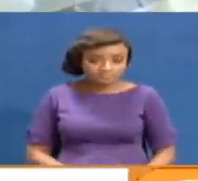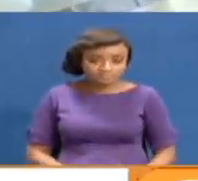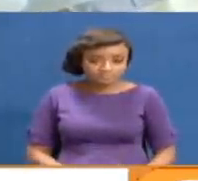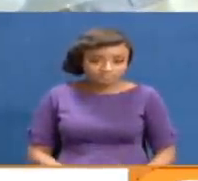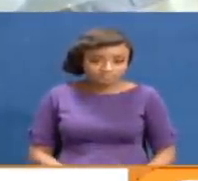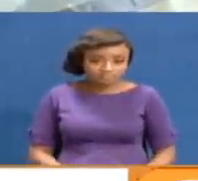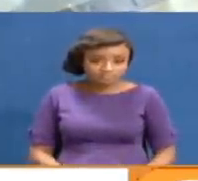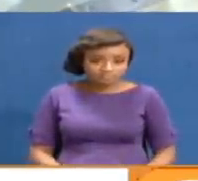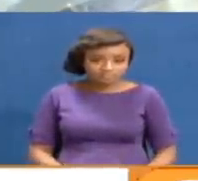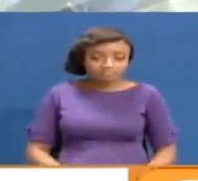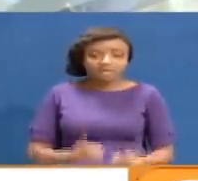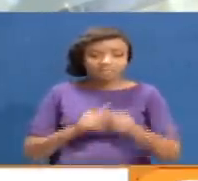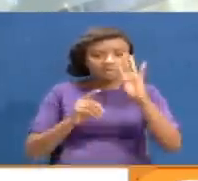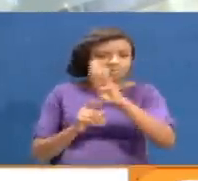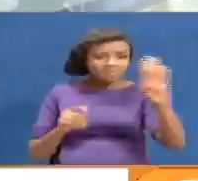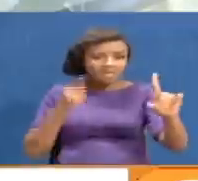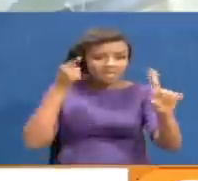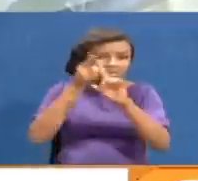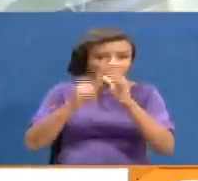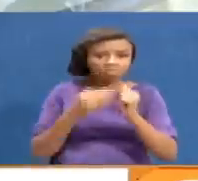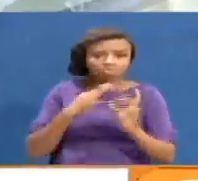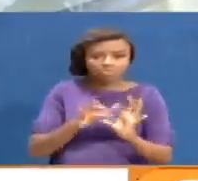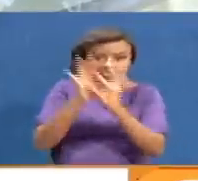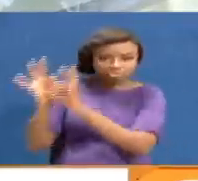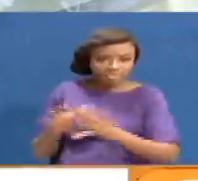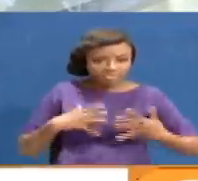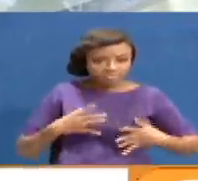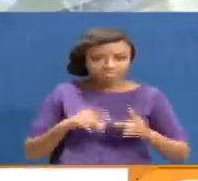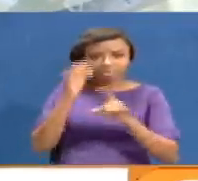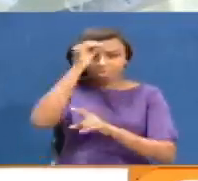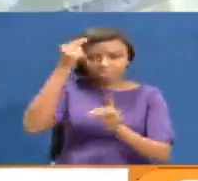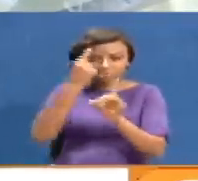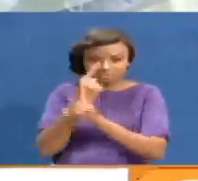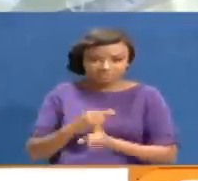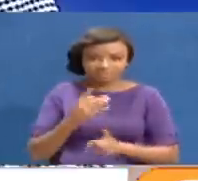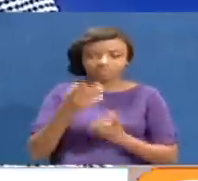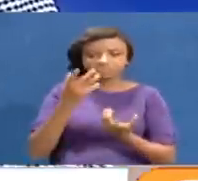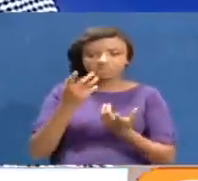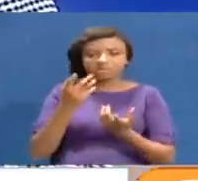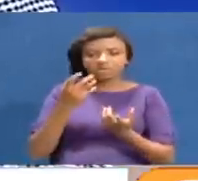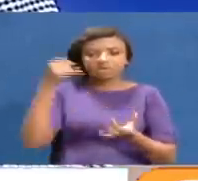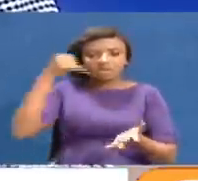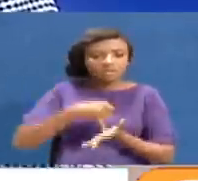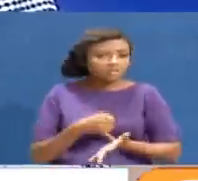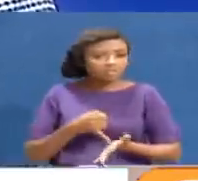uniting the people. All views are supposed to be welcome. In fact, that's what you've been preaching. Building bridges does not necessarily mean